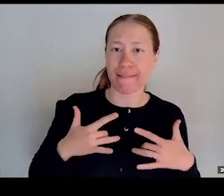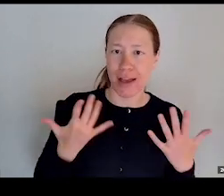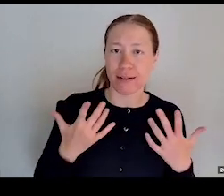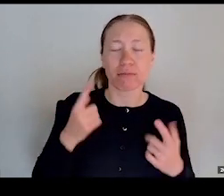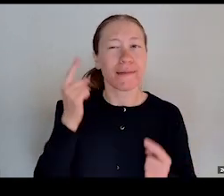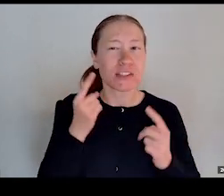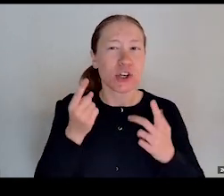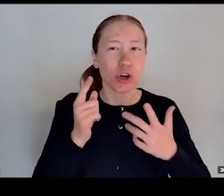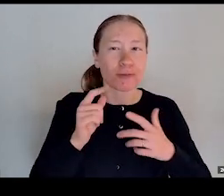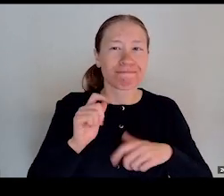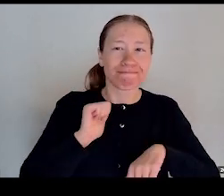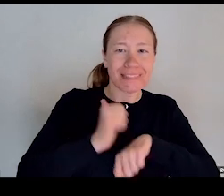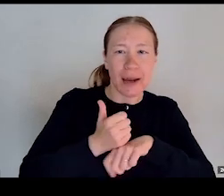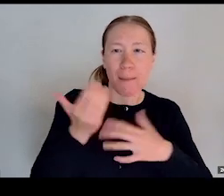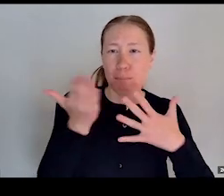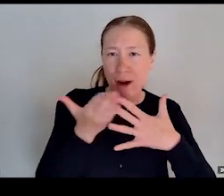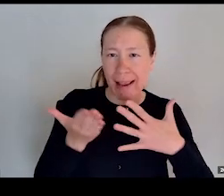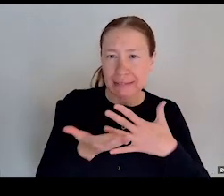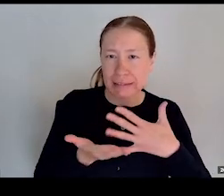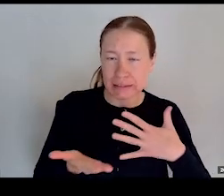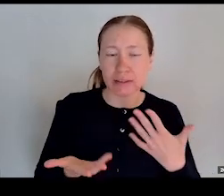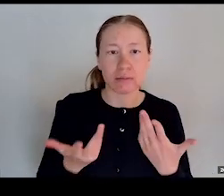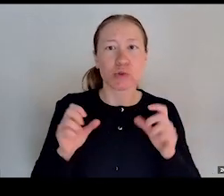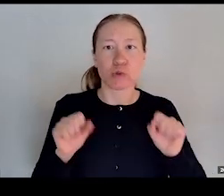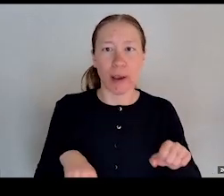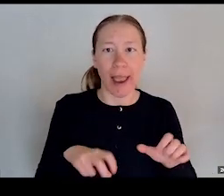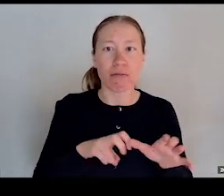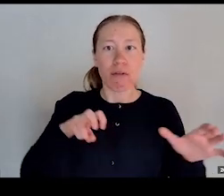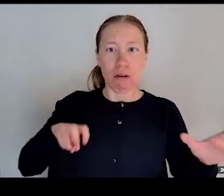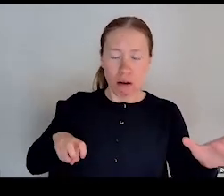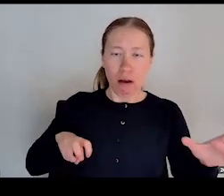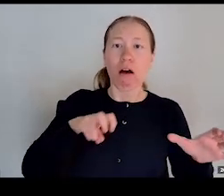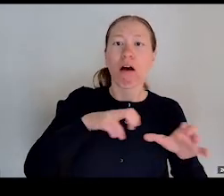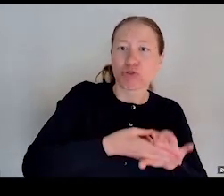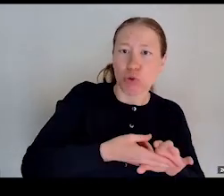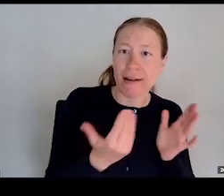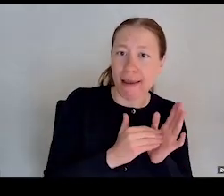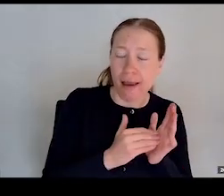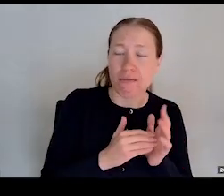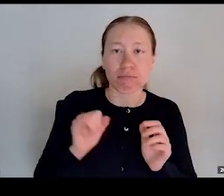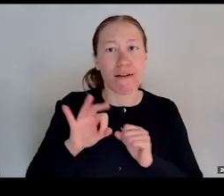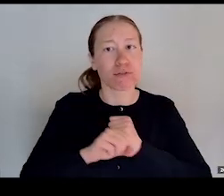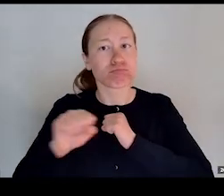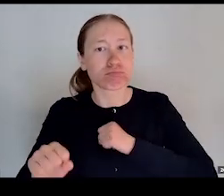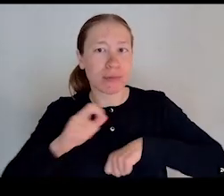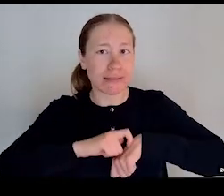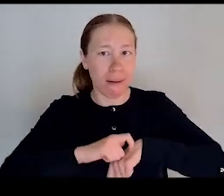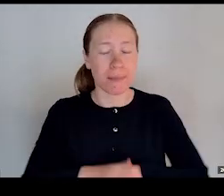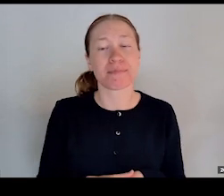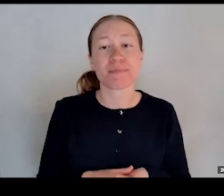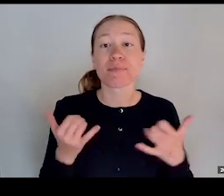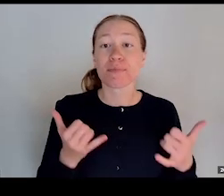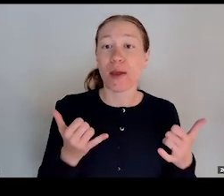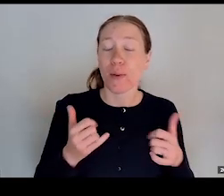have the opportunity to kind of regroup and come back to the content if it's a little bit longer. And then the location.